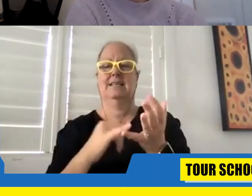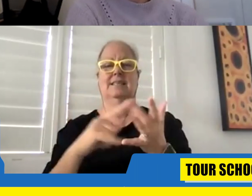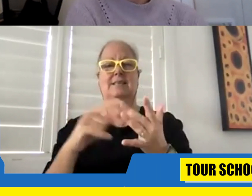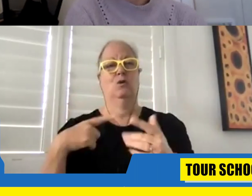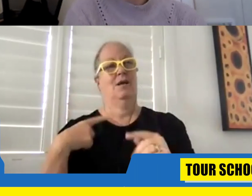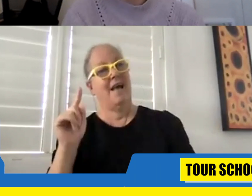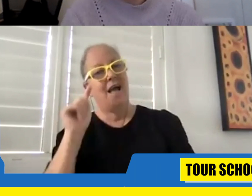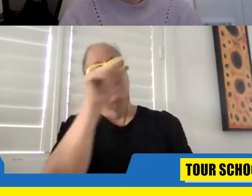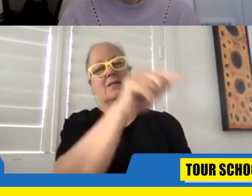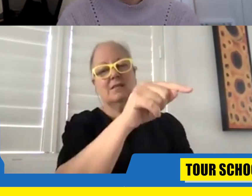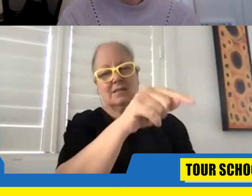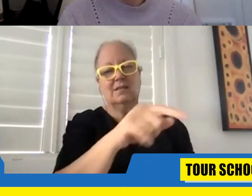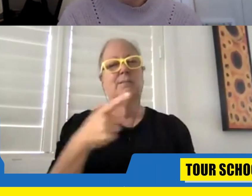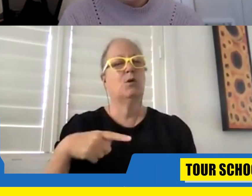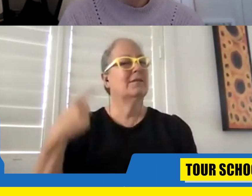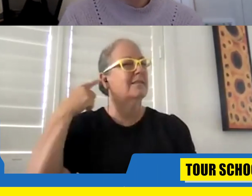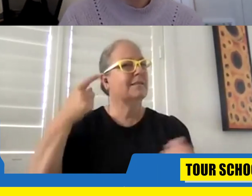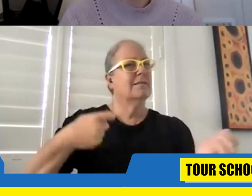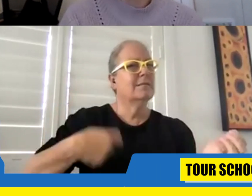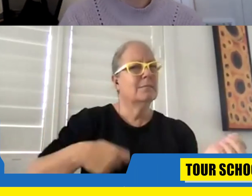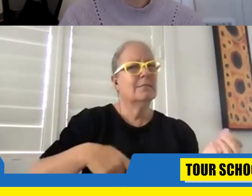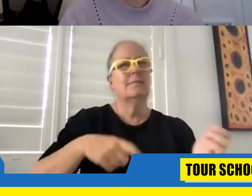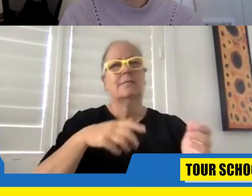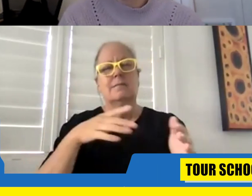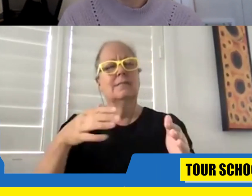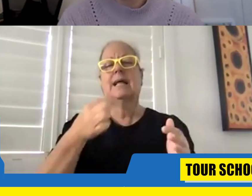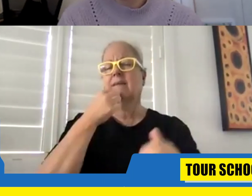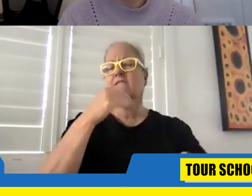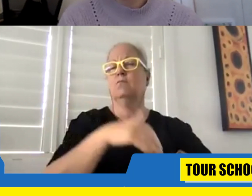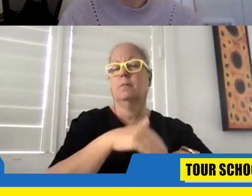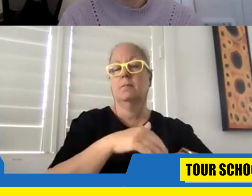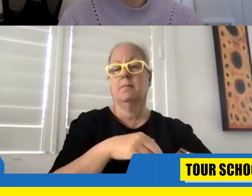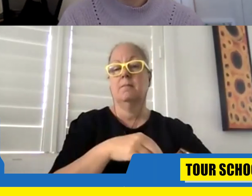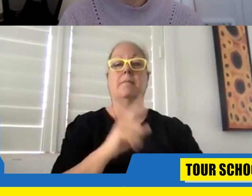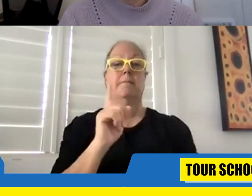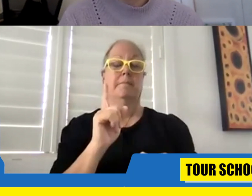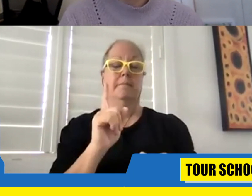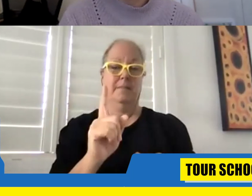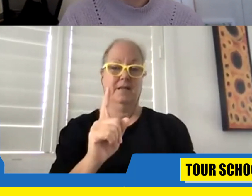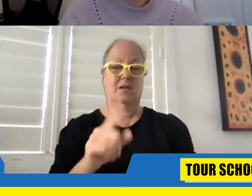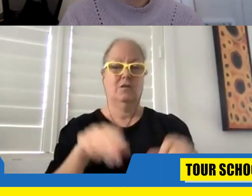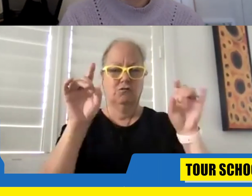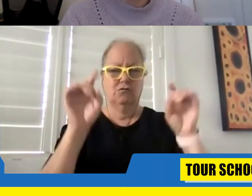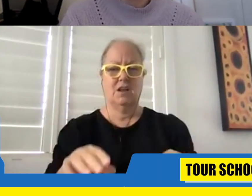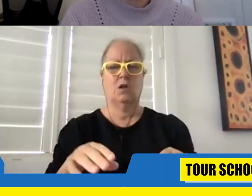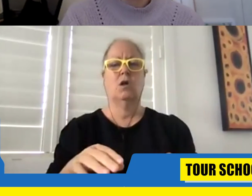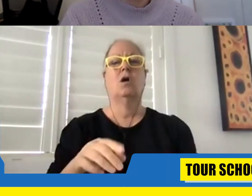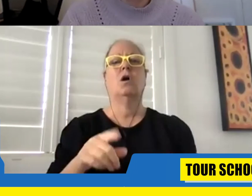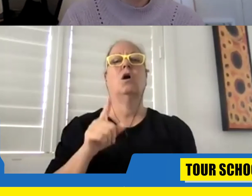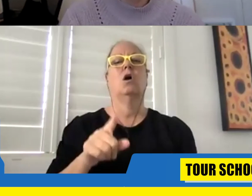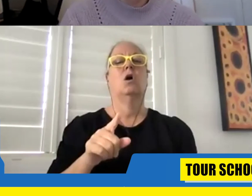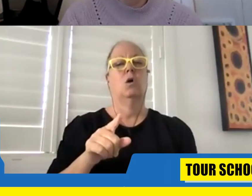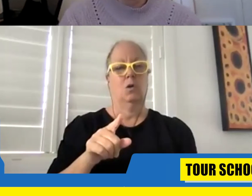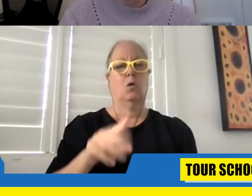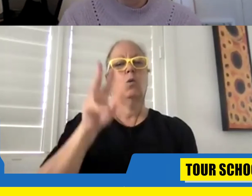it's an issue with the instrumentation. But we did have an unexpected visit from the Australian Welsh Male Choir, and